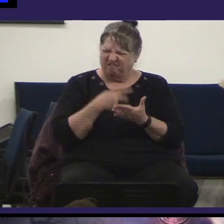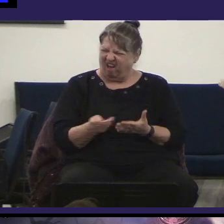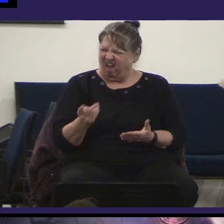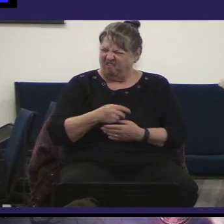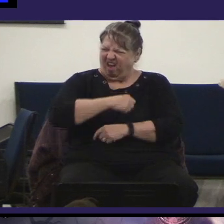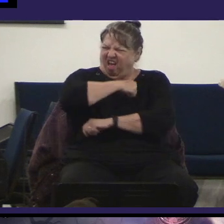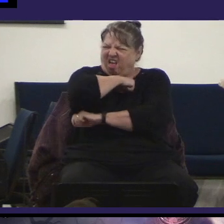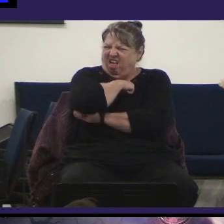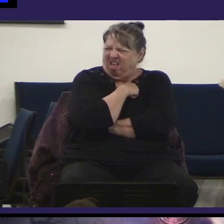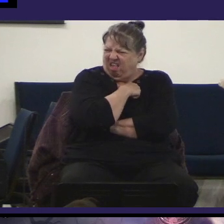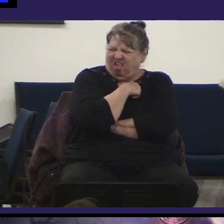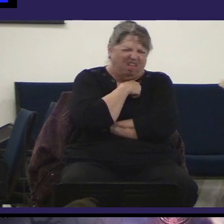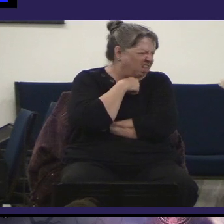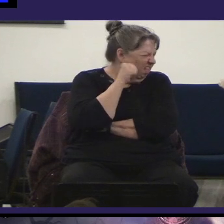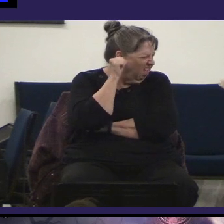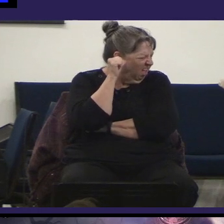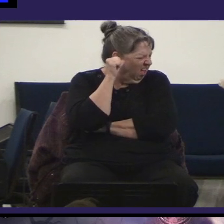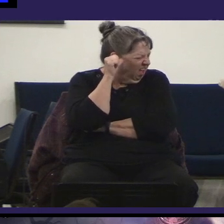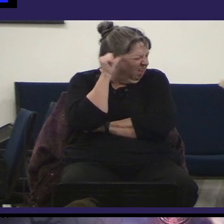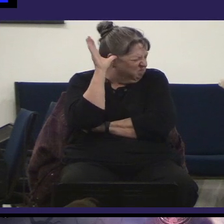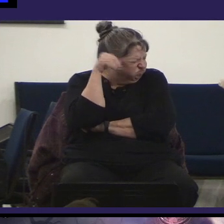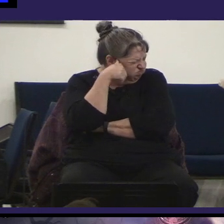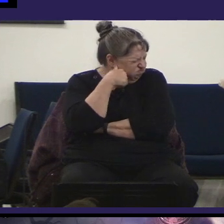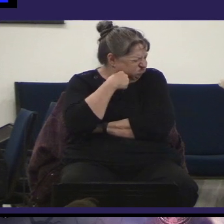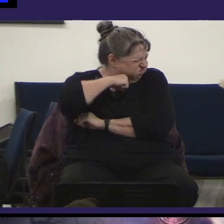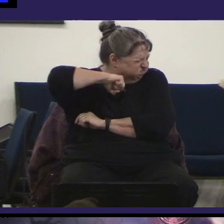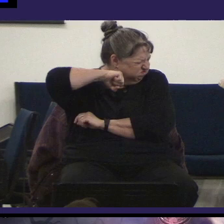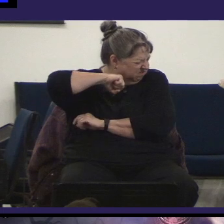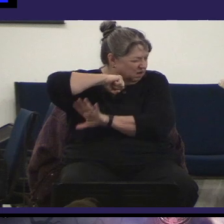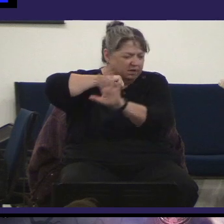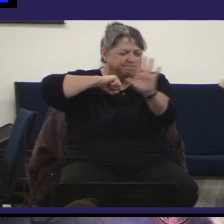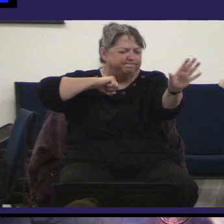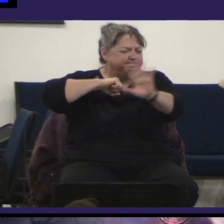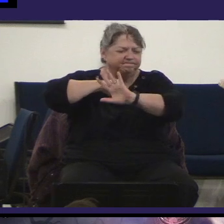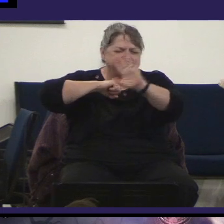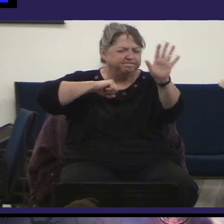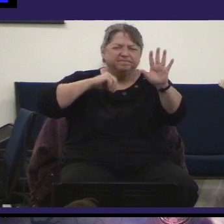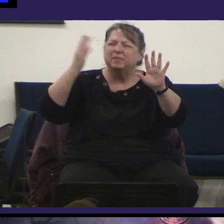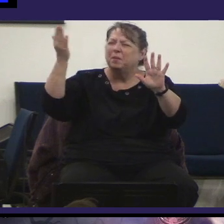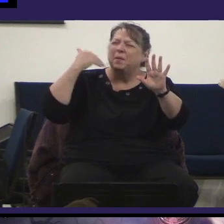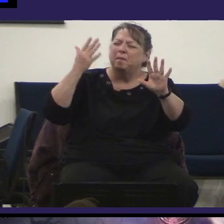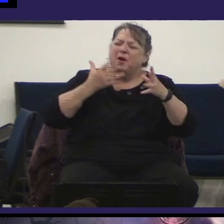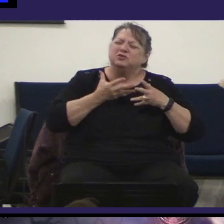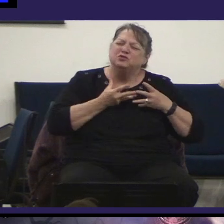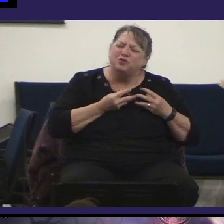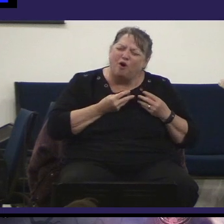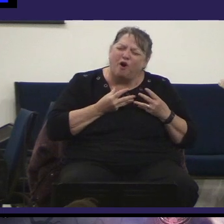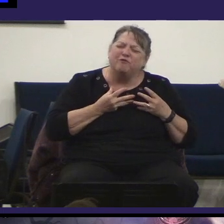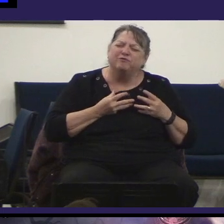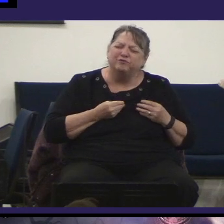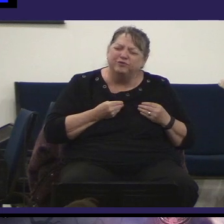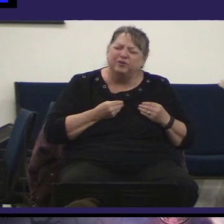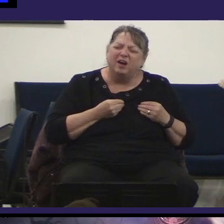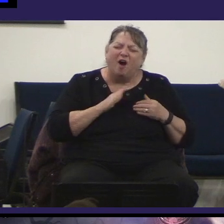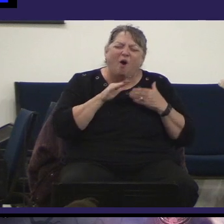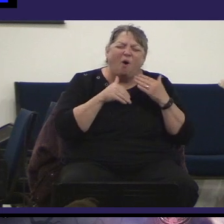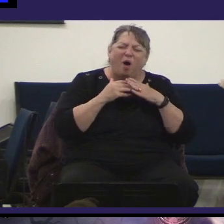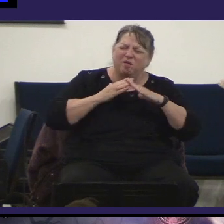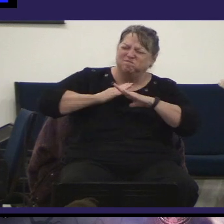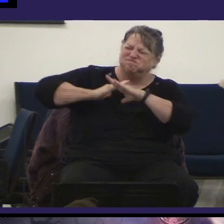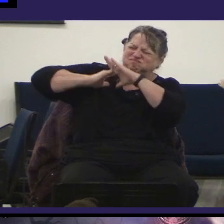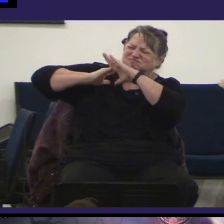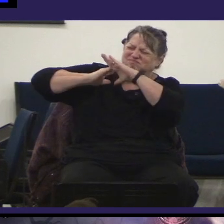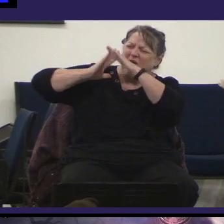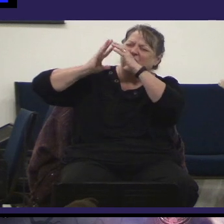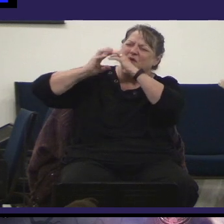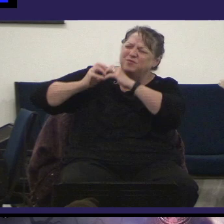world. I pray against those hearts. I pray to be softened. I pray every wall to be broken. I